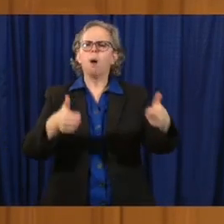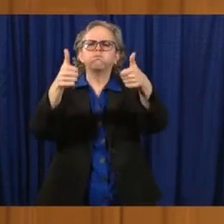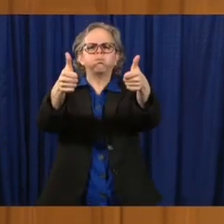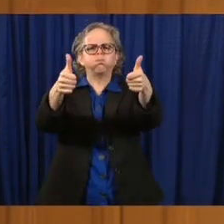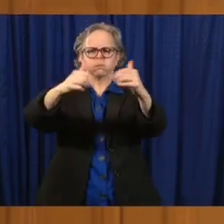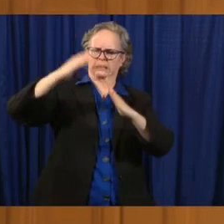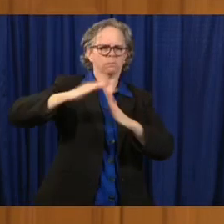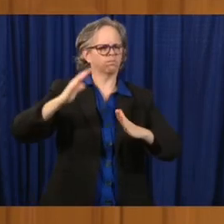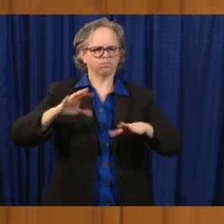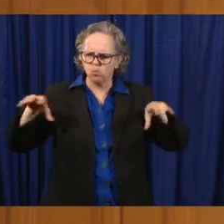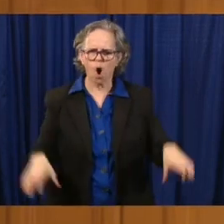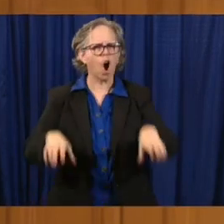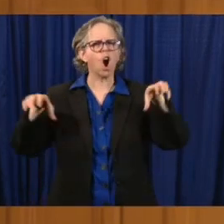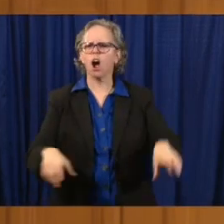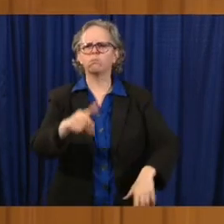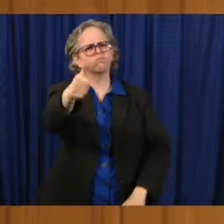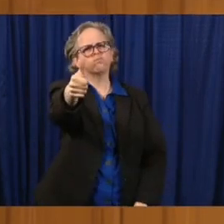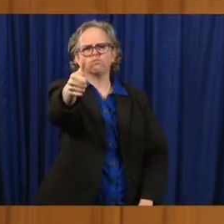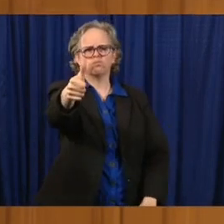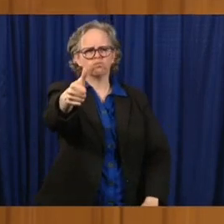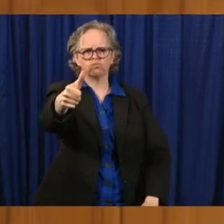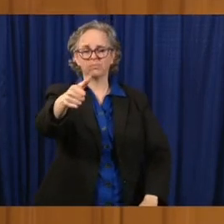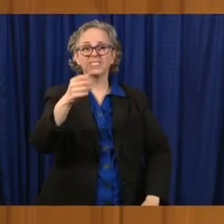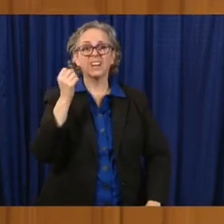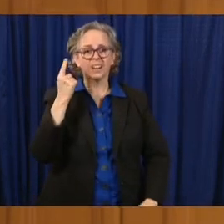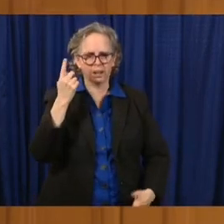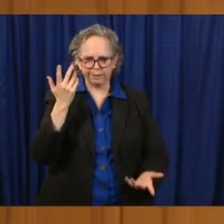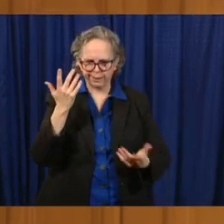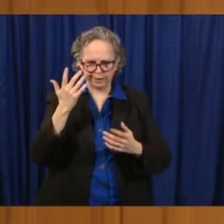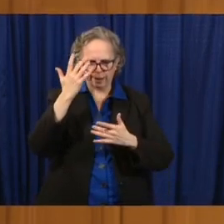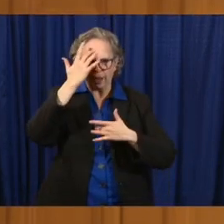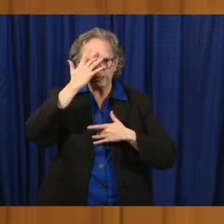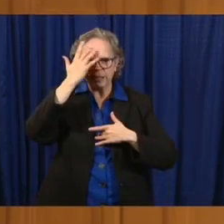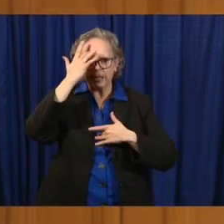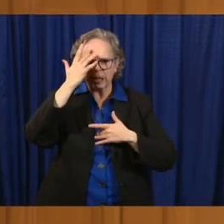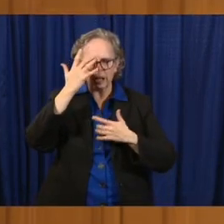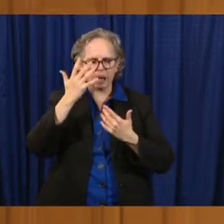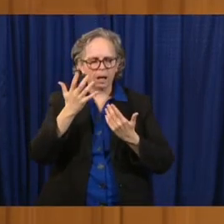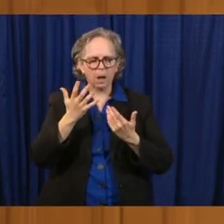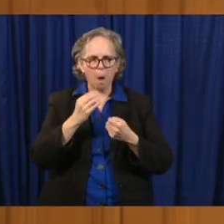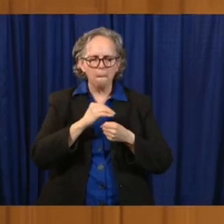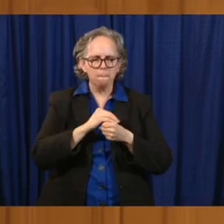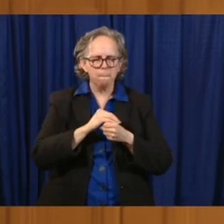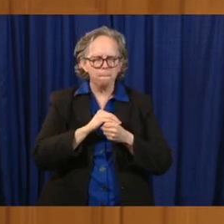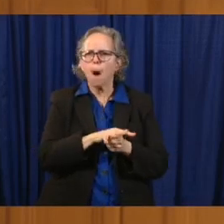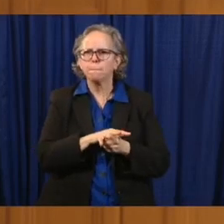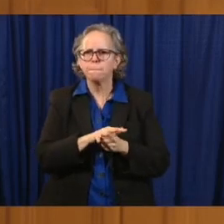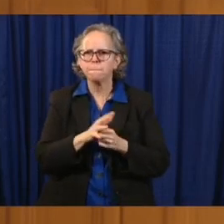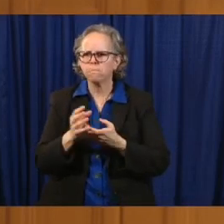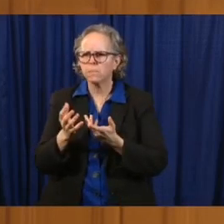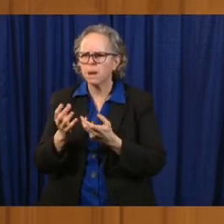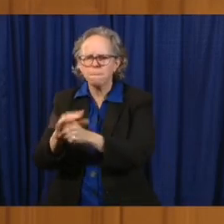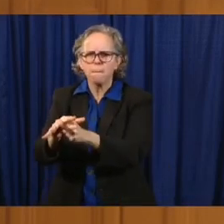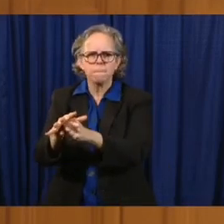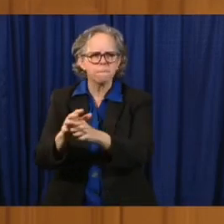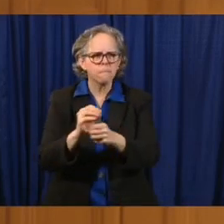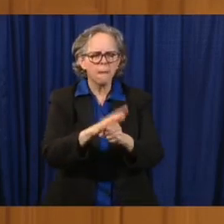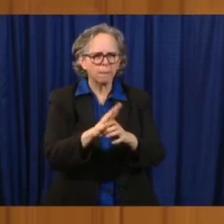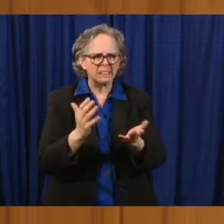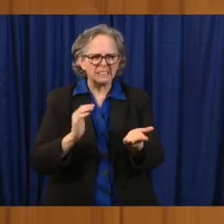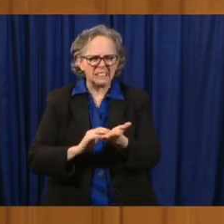is so contagious, and as even workers or caregivers come, even as doctors were visiting these nursing homes,